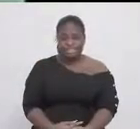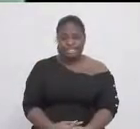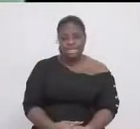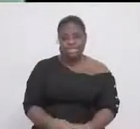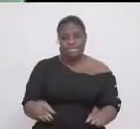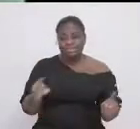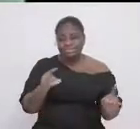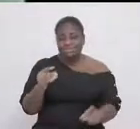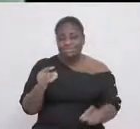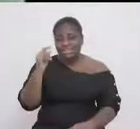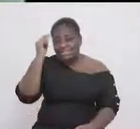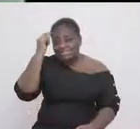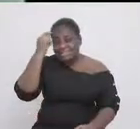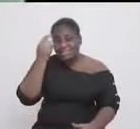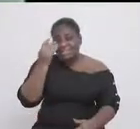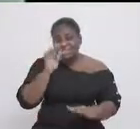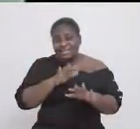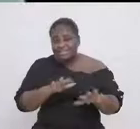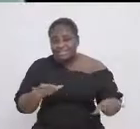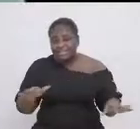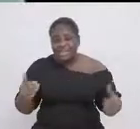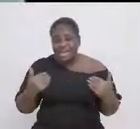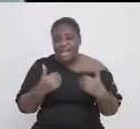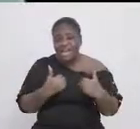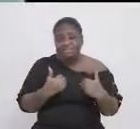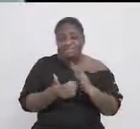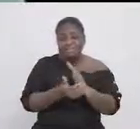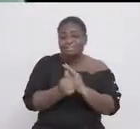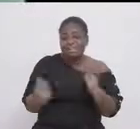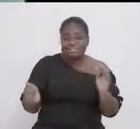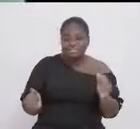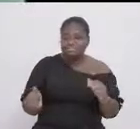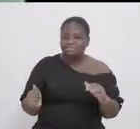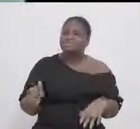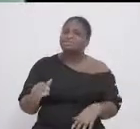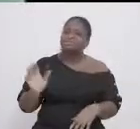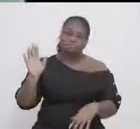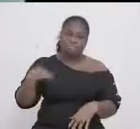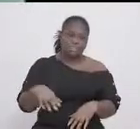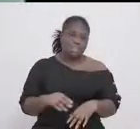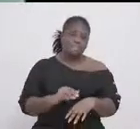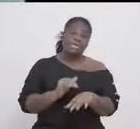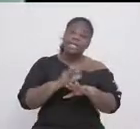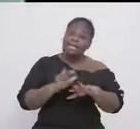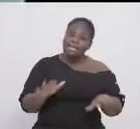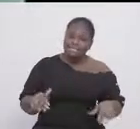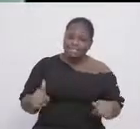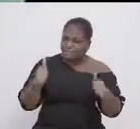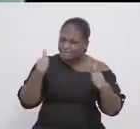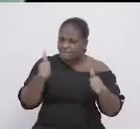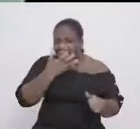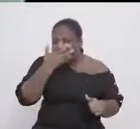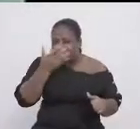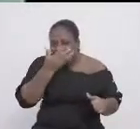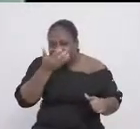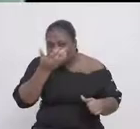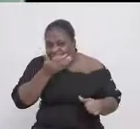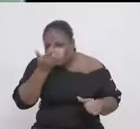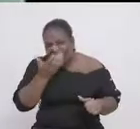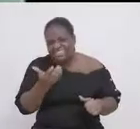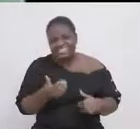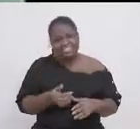that kids already have these skills? And I think that naturally kids are curious, like